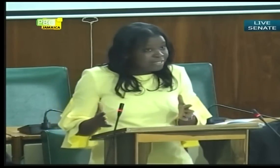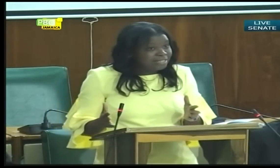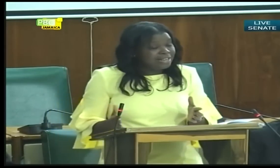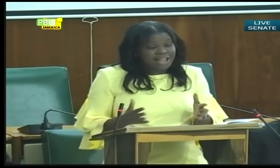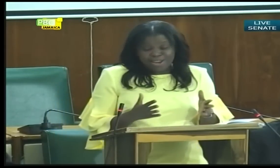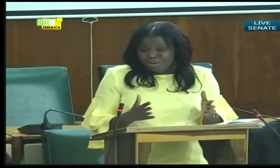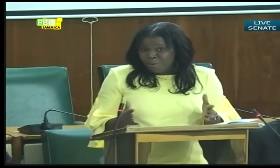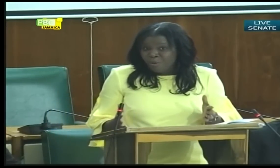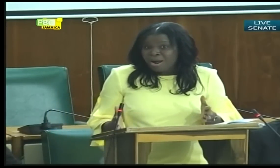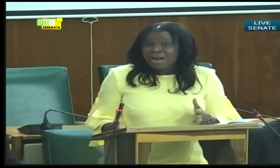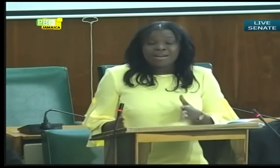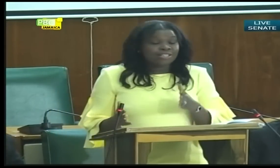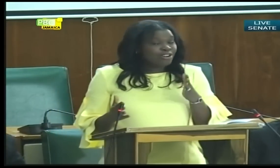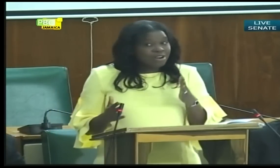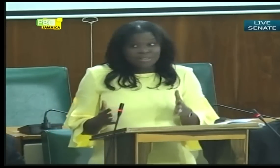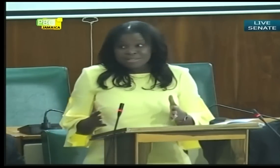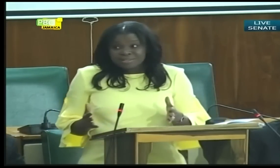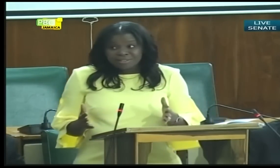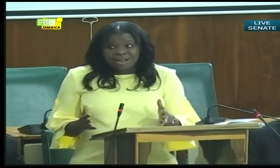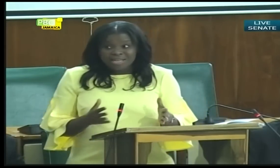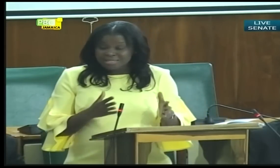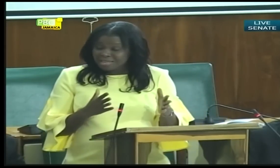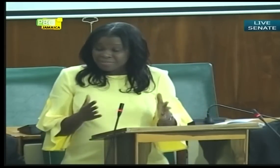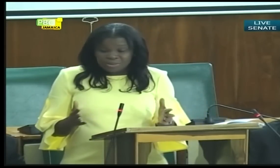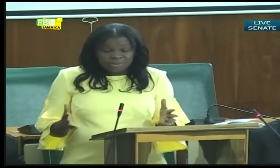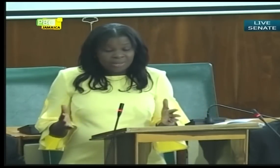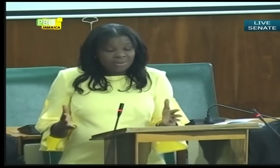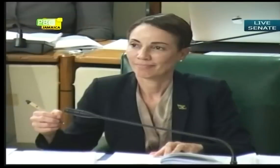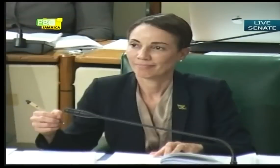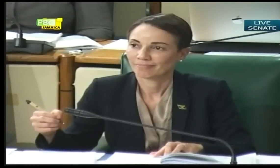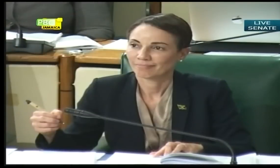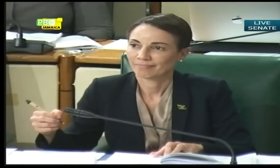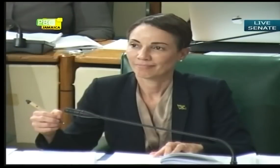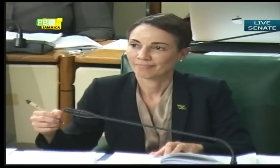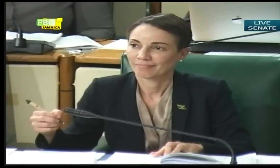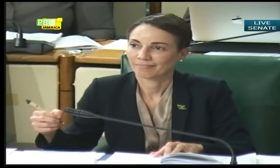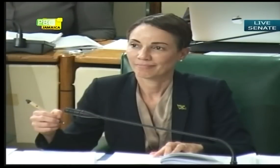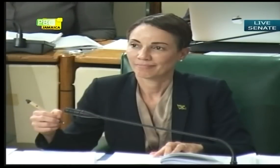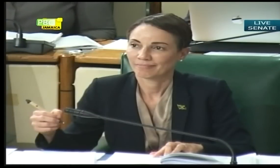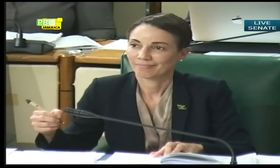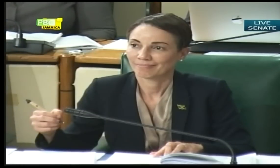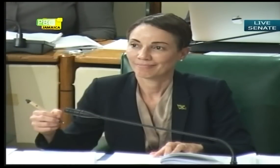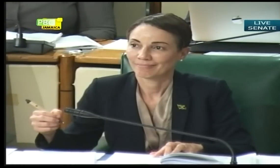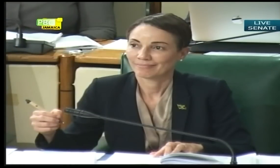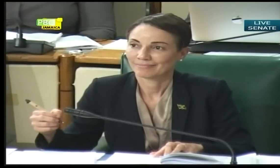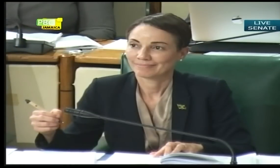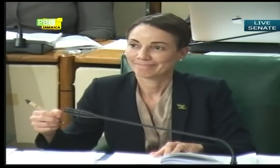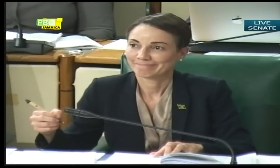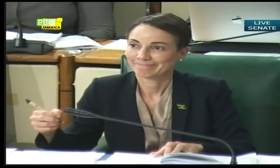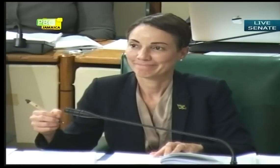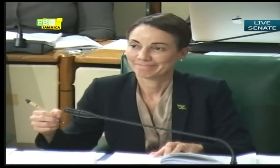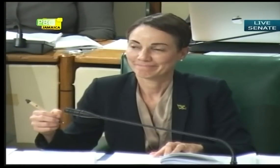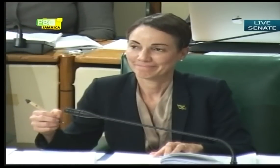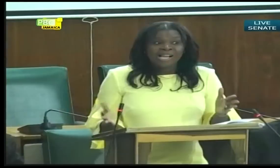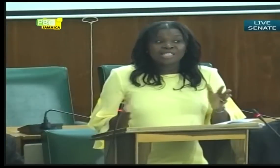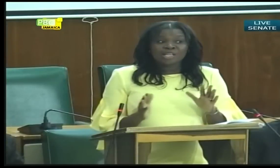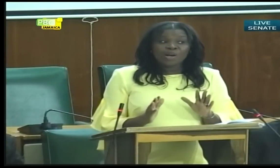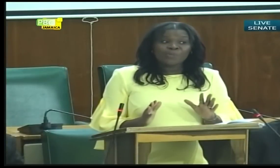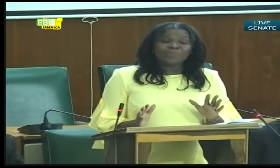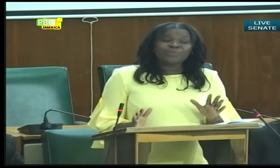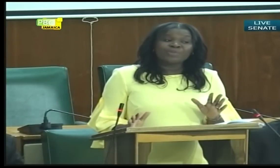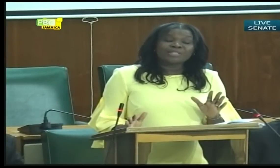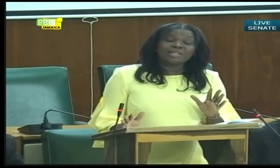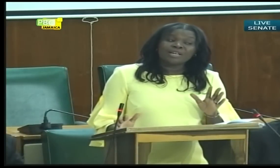was reading and I know that earlier this year, a 72-year-old lady gave birth to a bouncing baby boy, healthy and all.